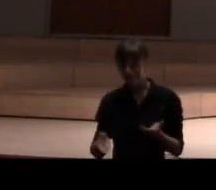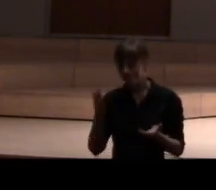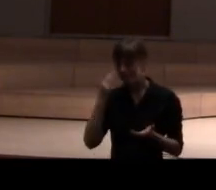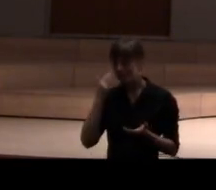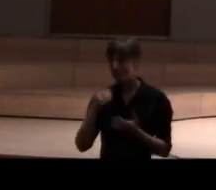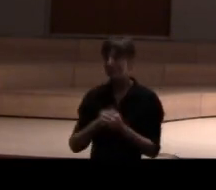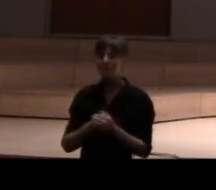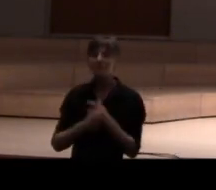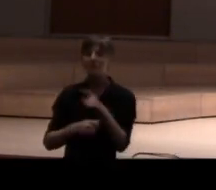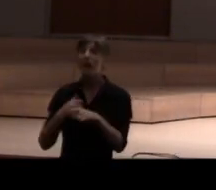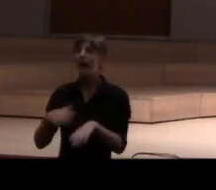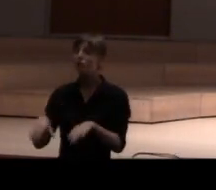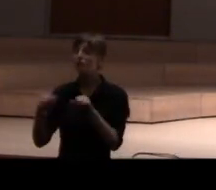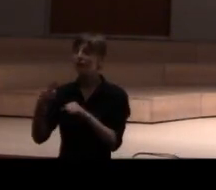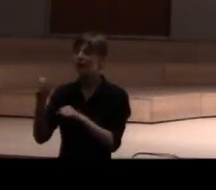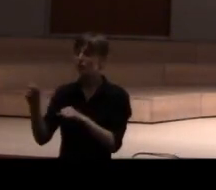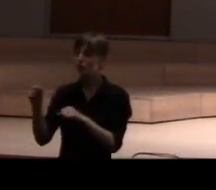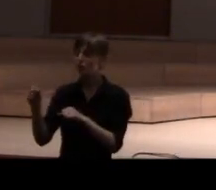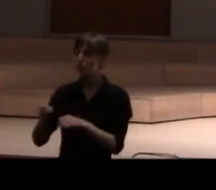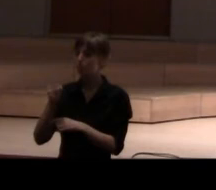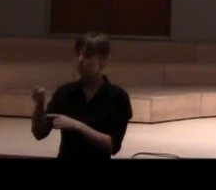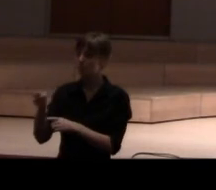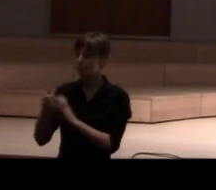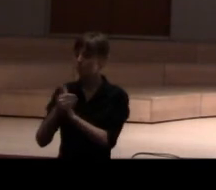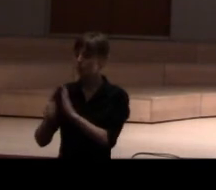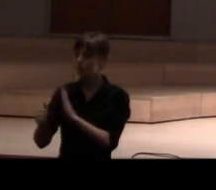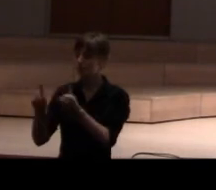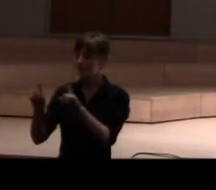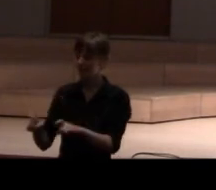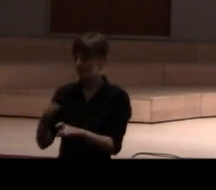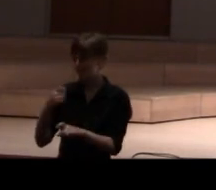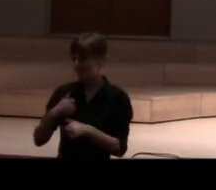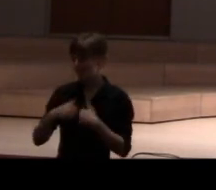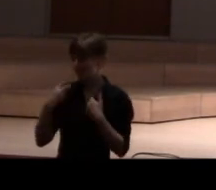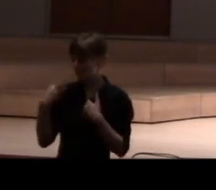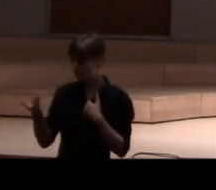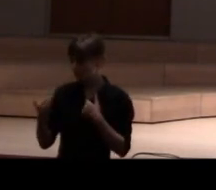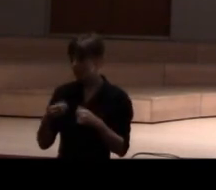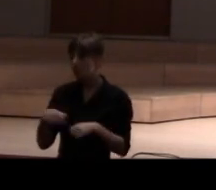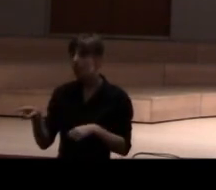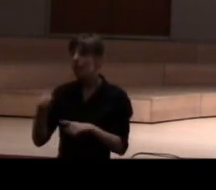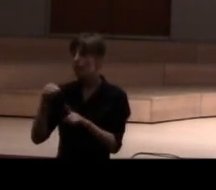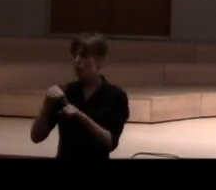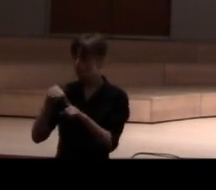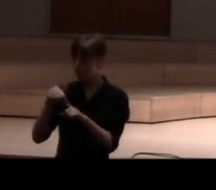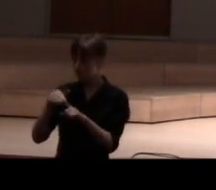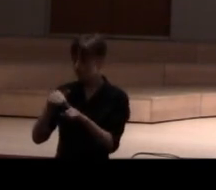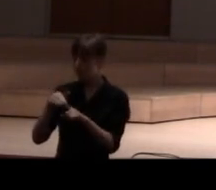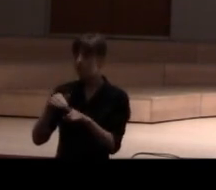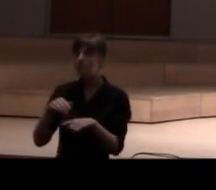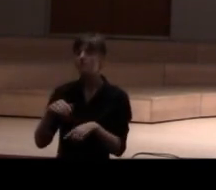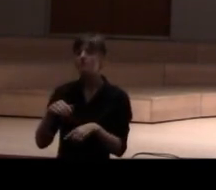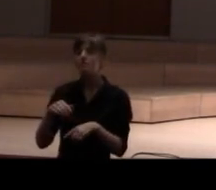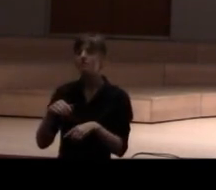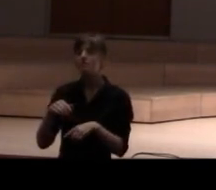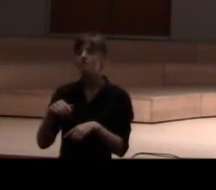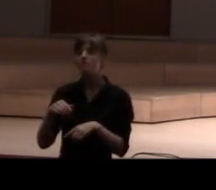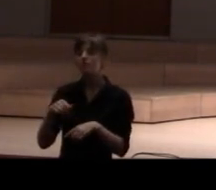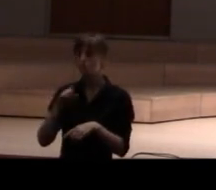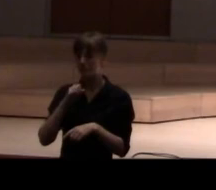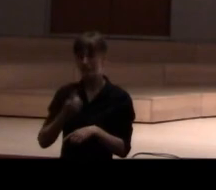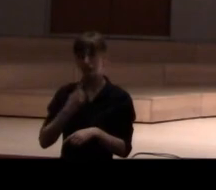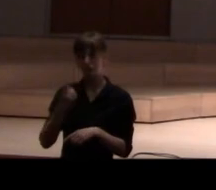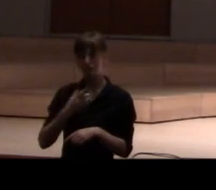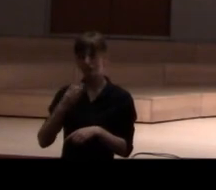school proficiency exam, since I'm in Washington, it's our high school thing. The prompt, which the teacher proctoring the exam agreed insulted our intelligence,